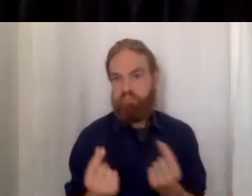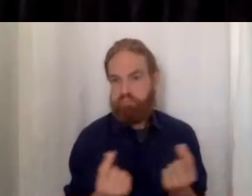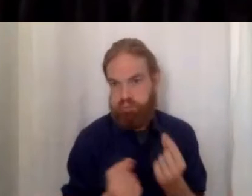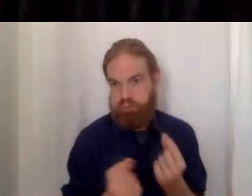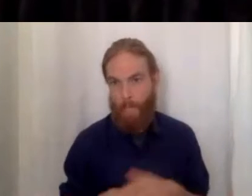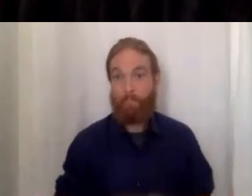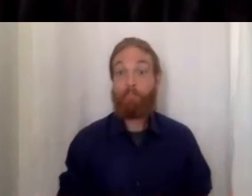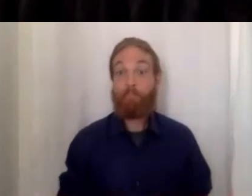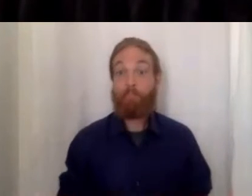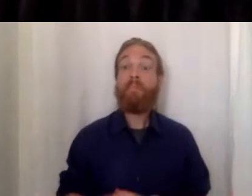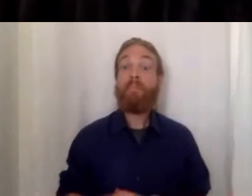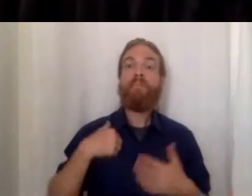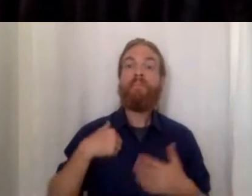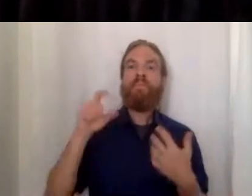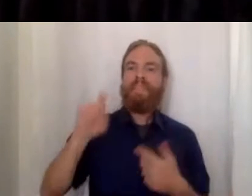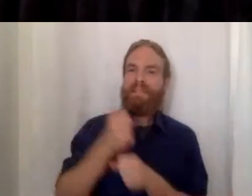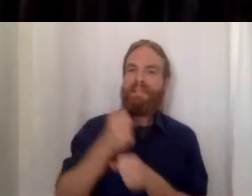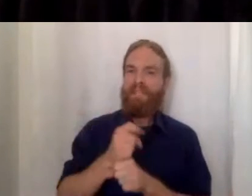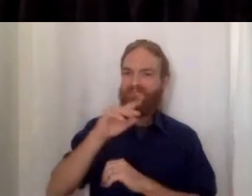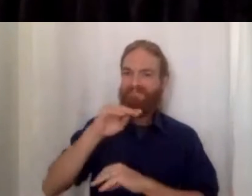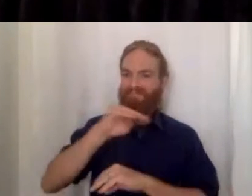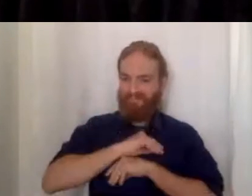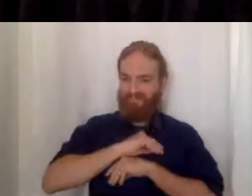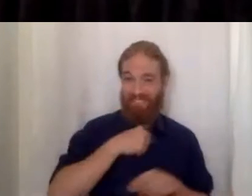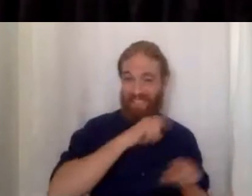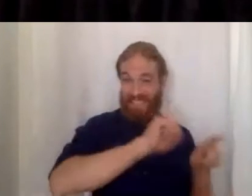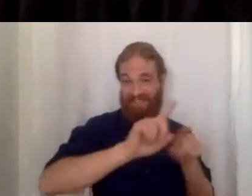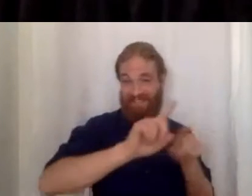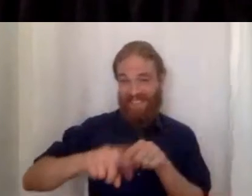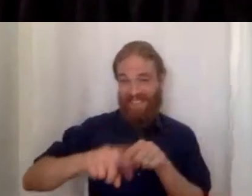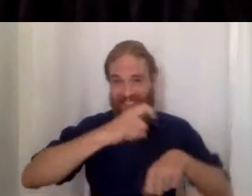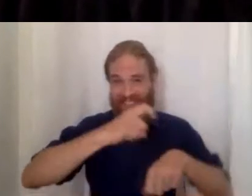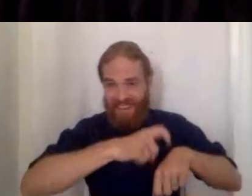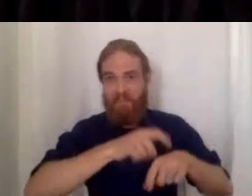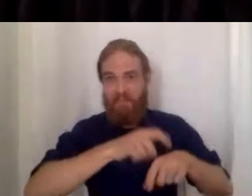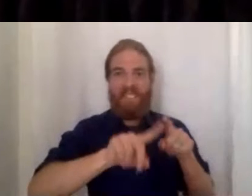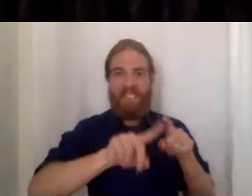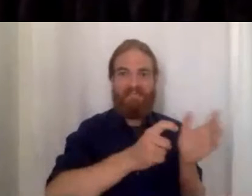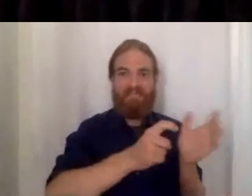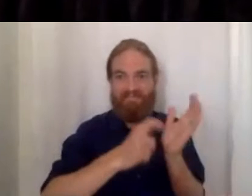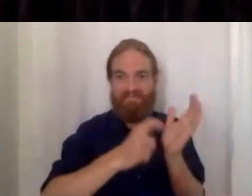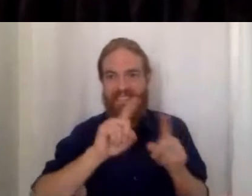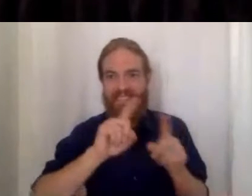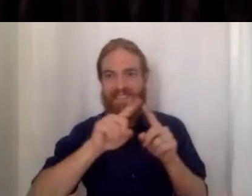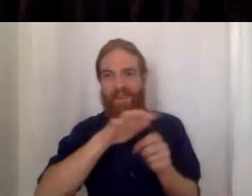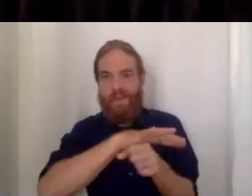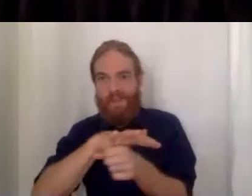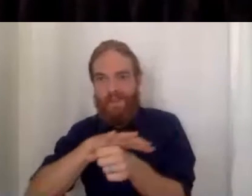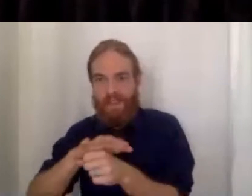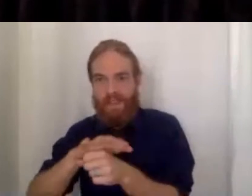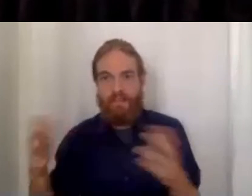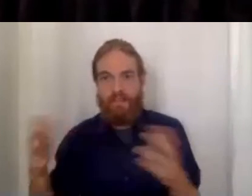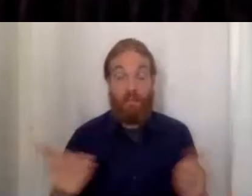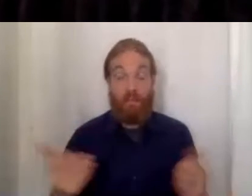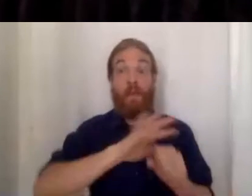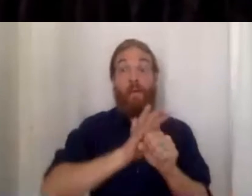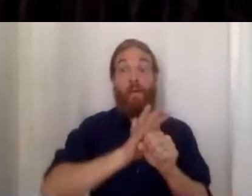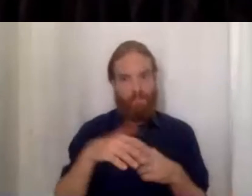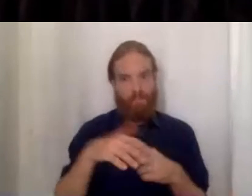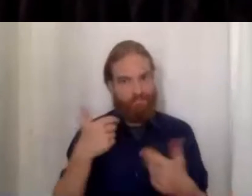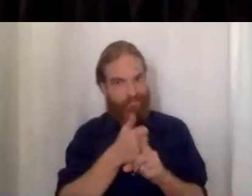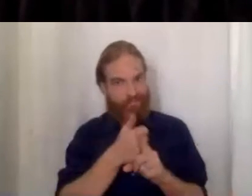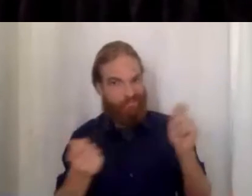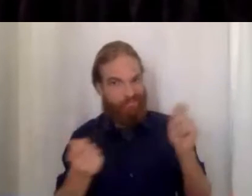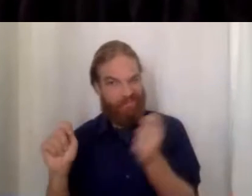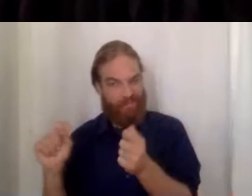as the COVID response evolves. So with that, if there are no further questions about the